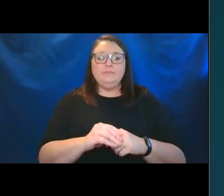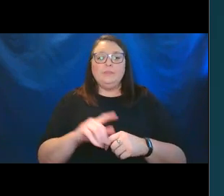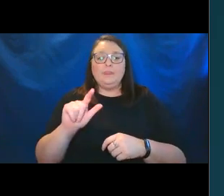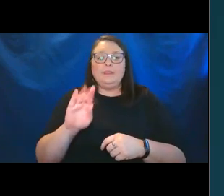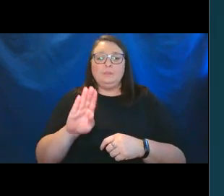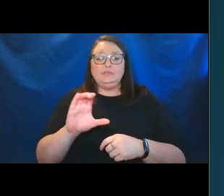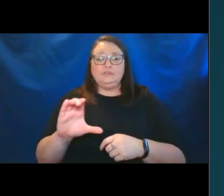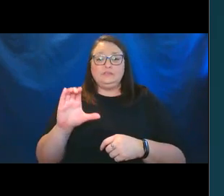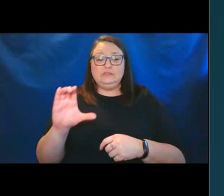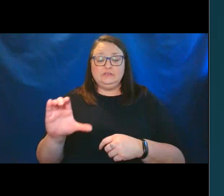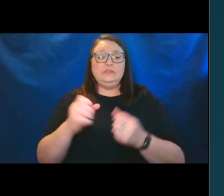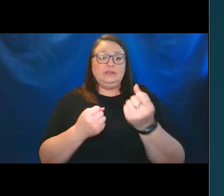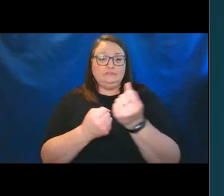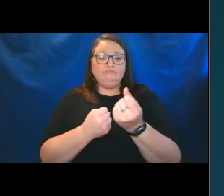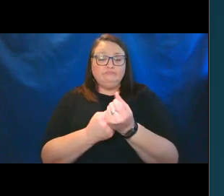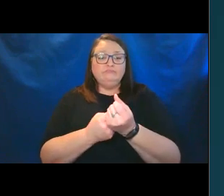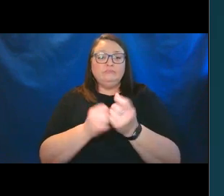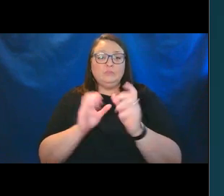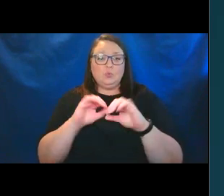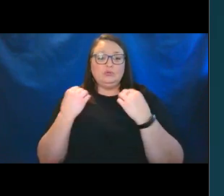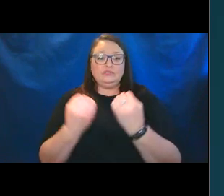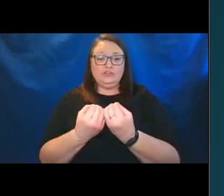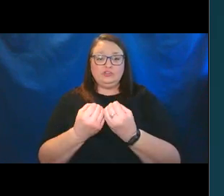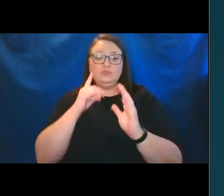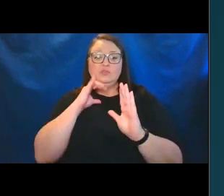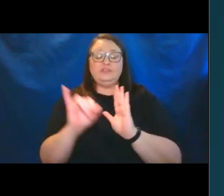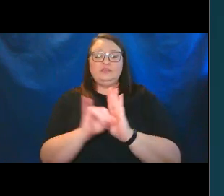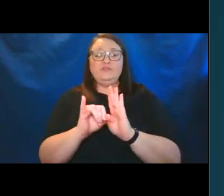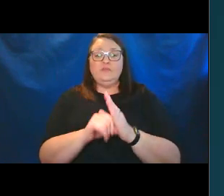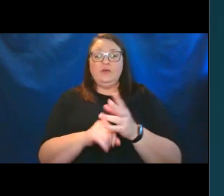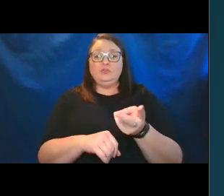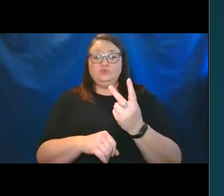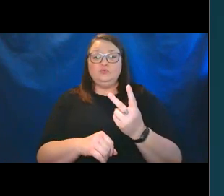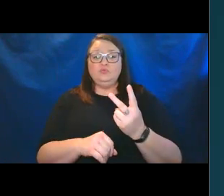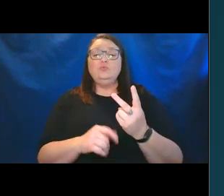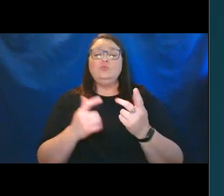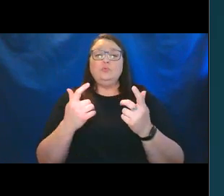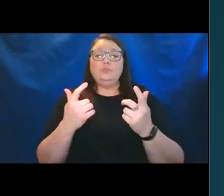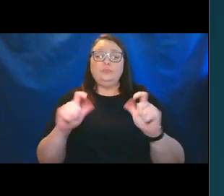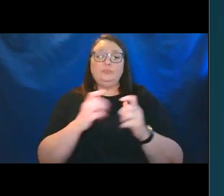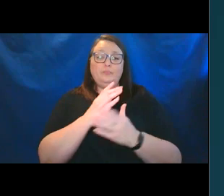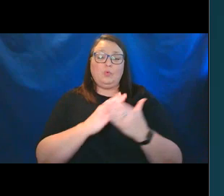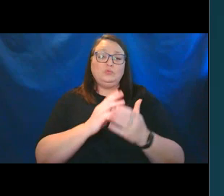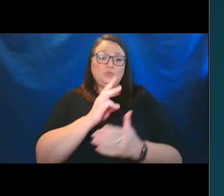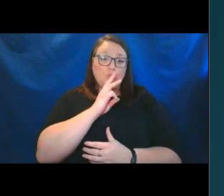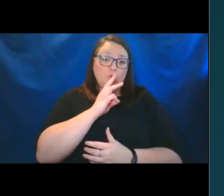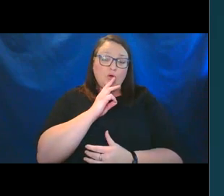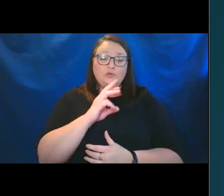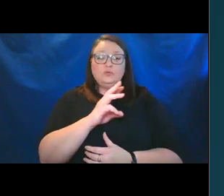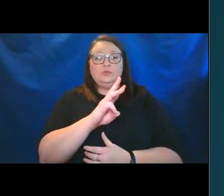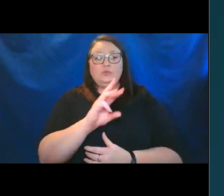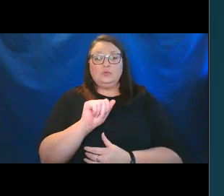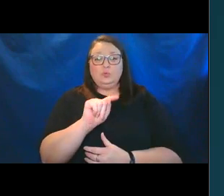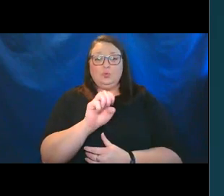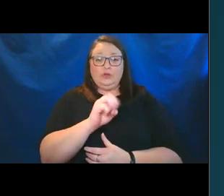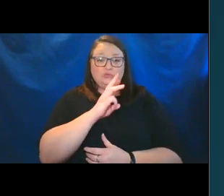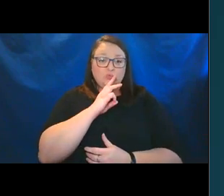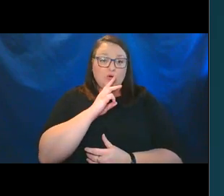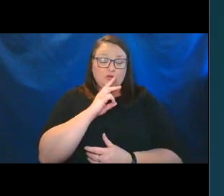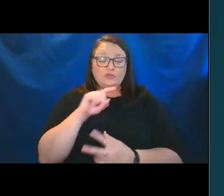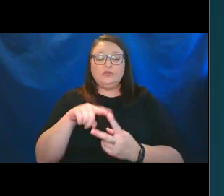backbone organization, has identified two initial sectors in water and wastewater, and also solar, which will be